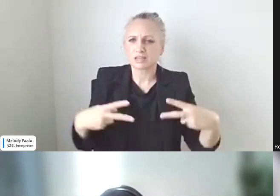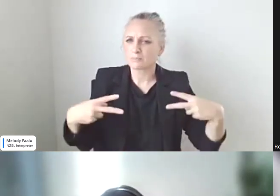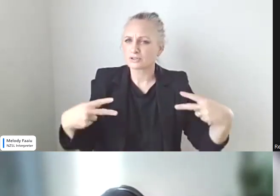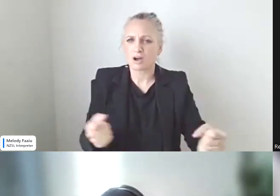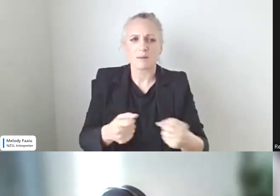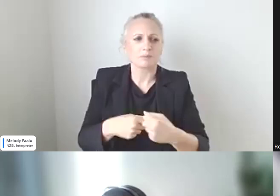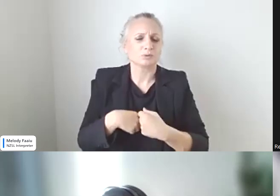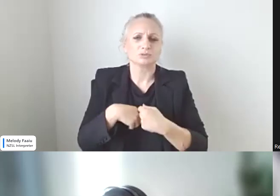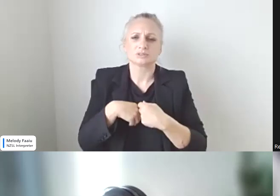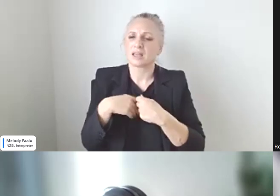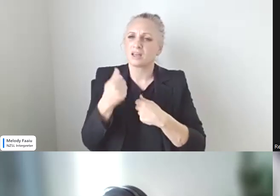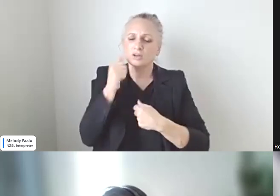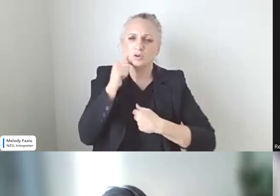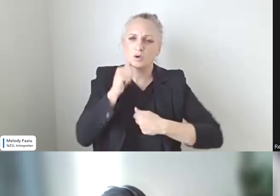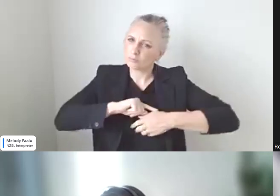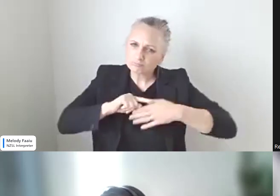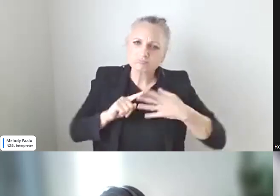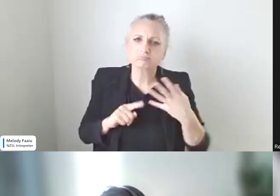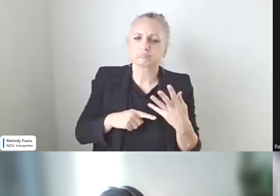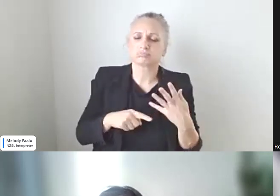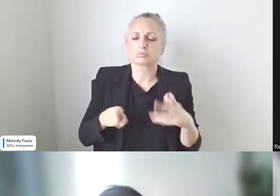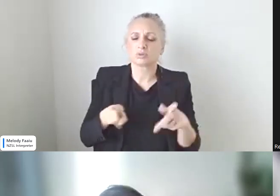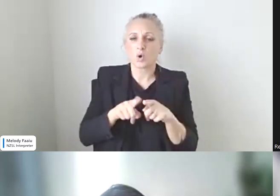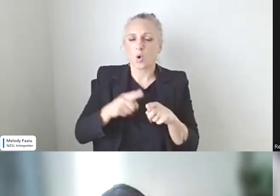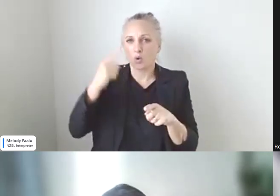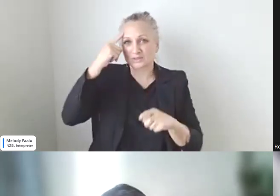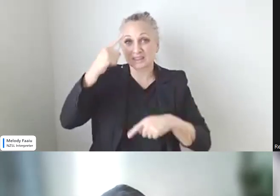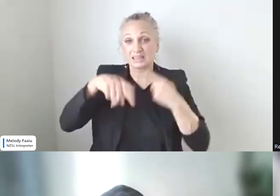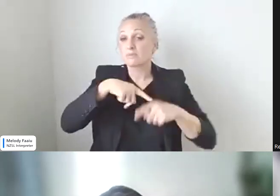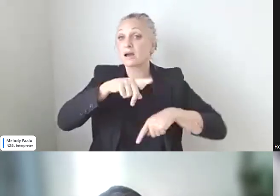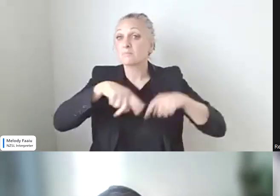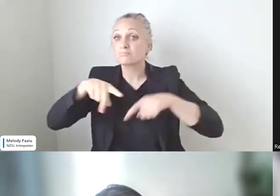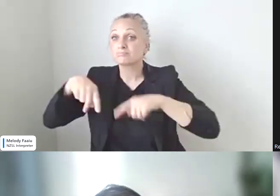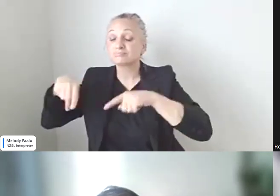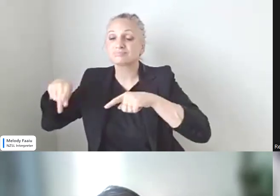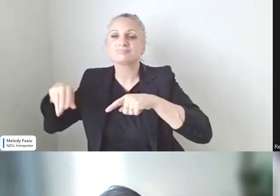it comes to intersectionality of disability, Māori identity,